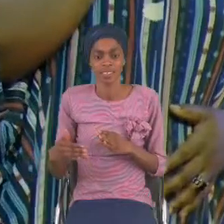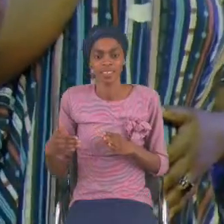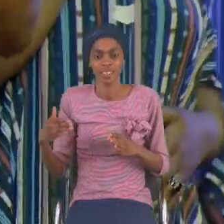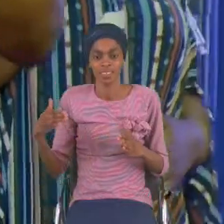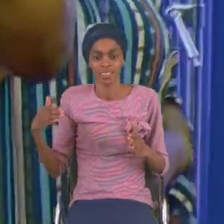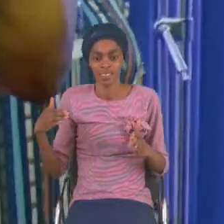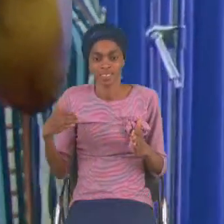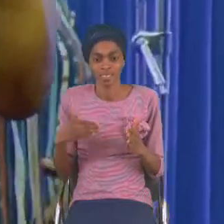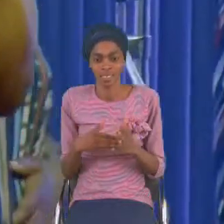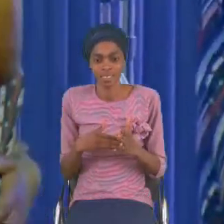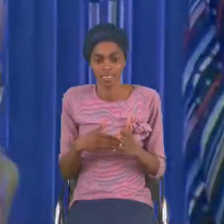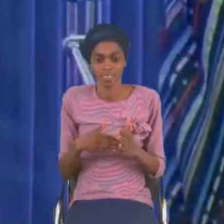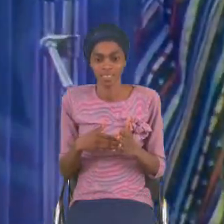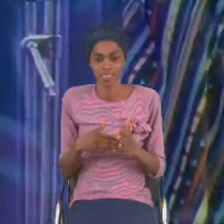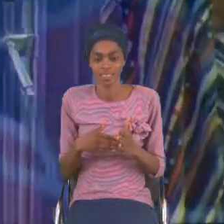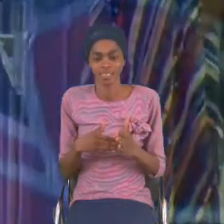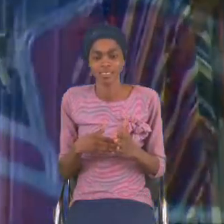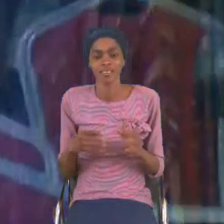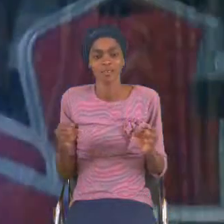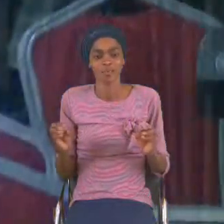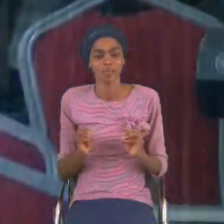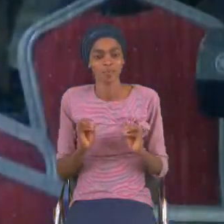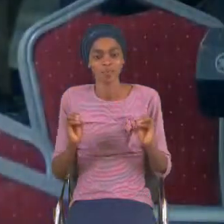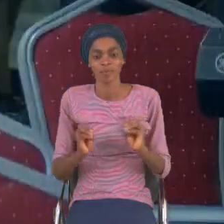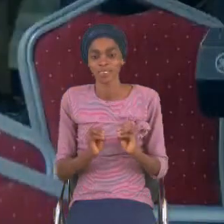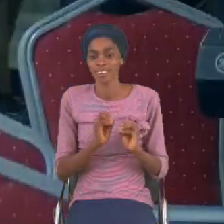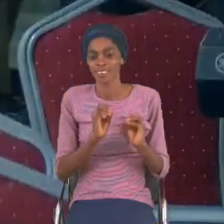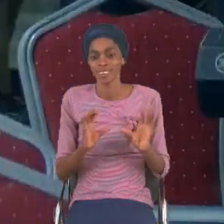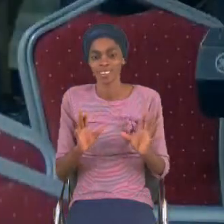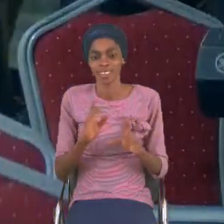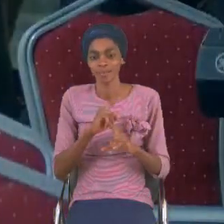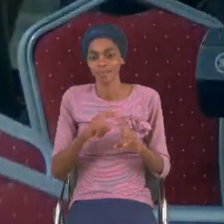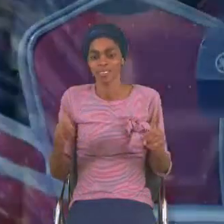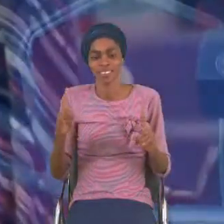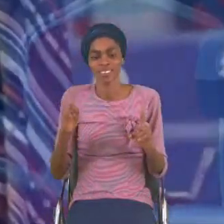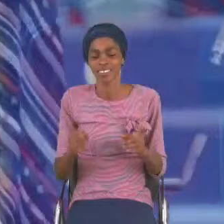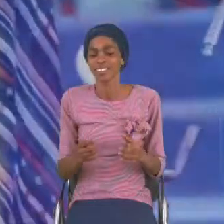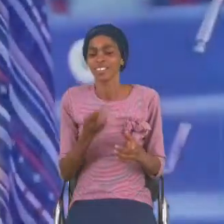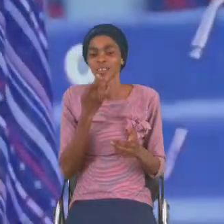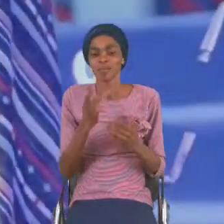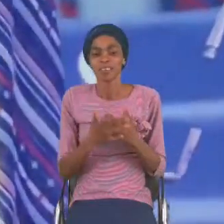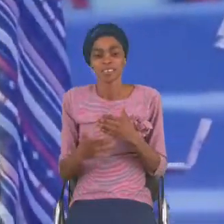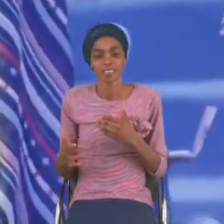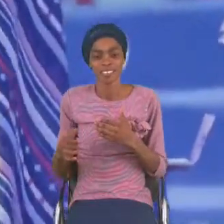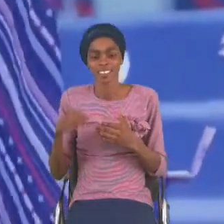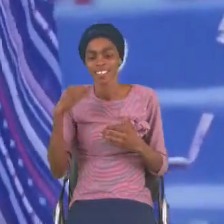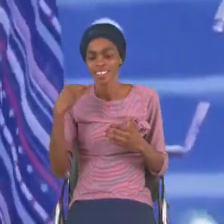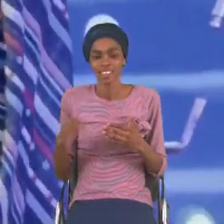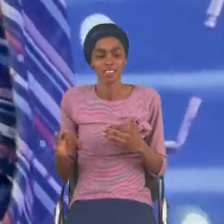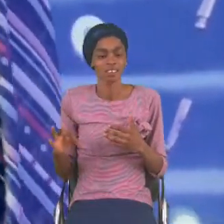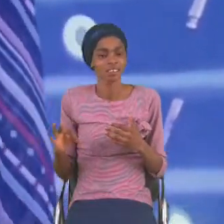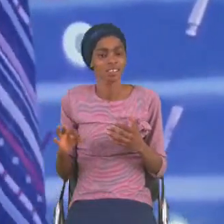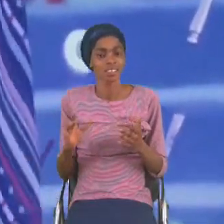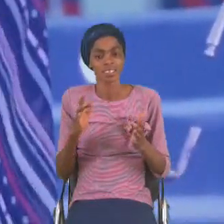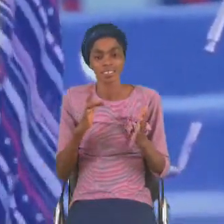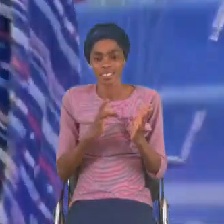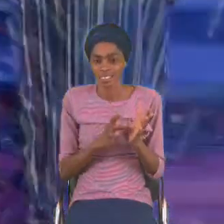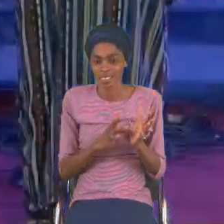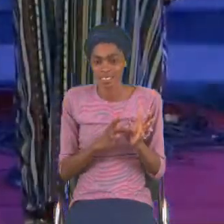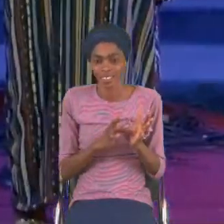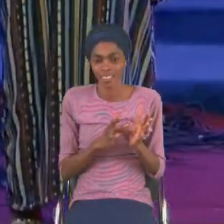whole again? Oh, nothing, nothing but the blood of